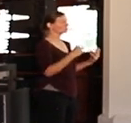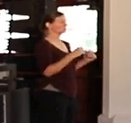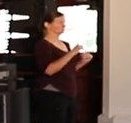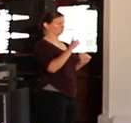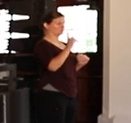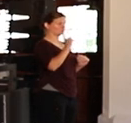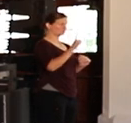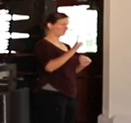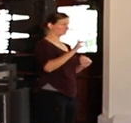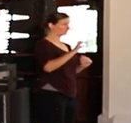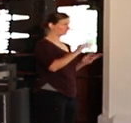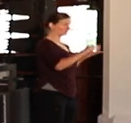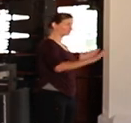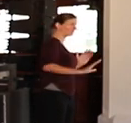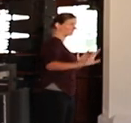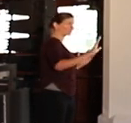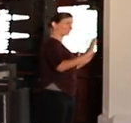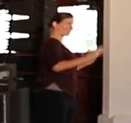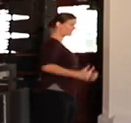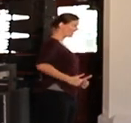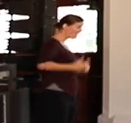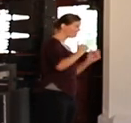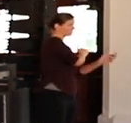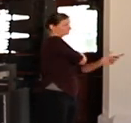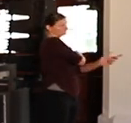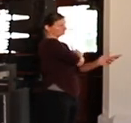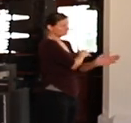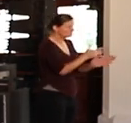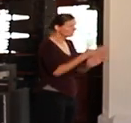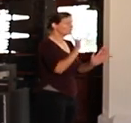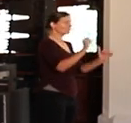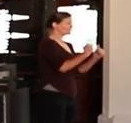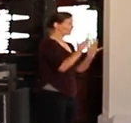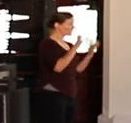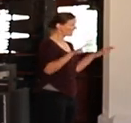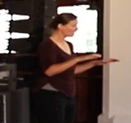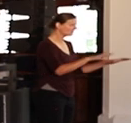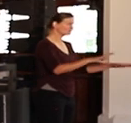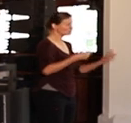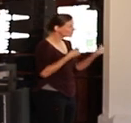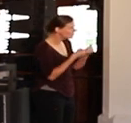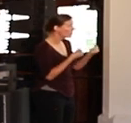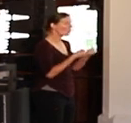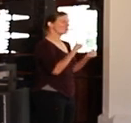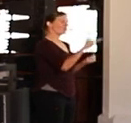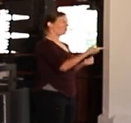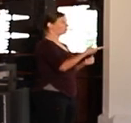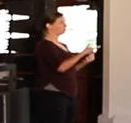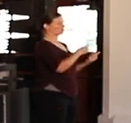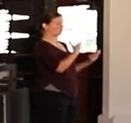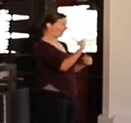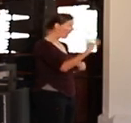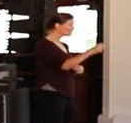their young adulthood years and everything that you've done, and you've been there and they've been in high school and they come